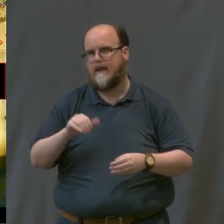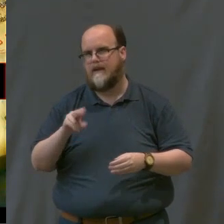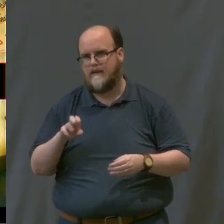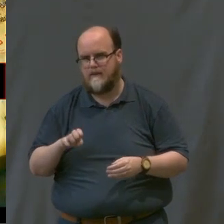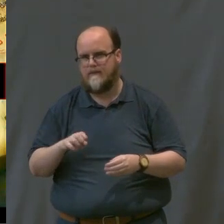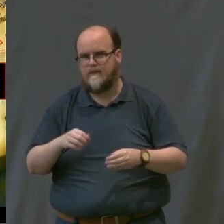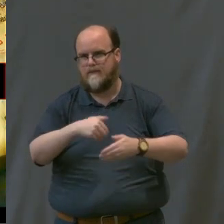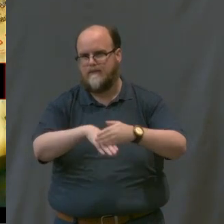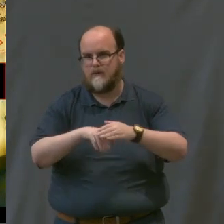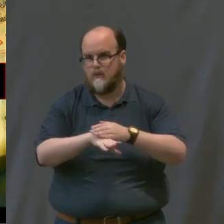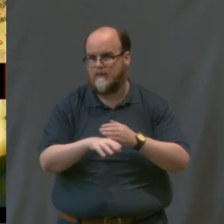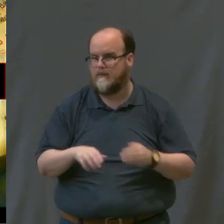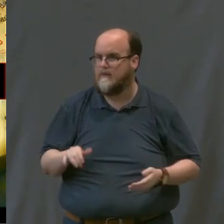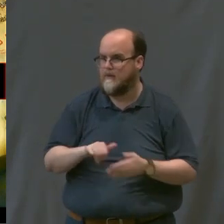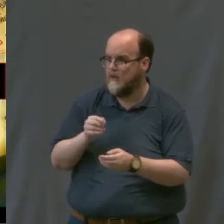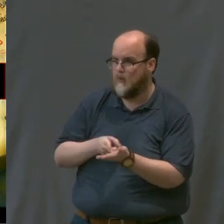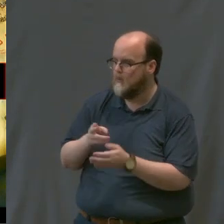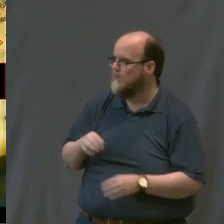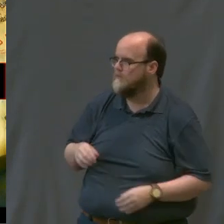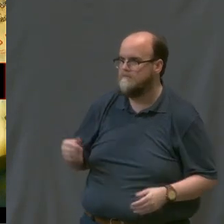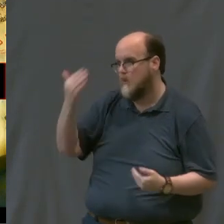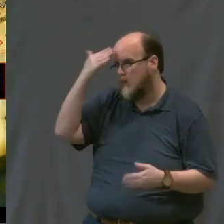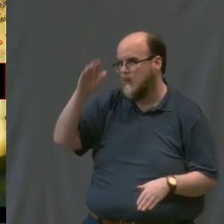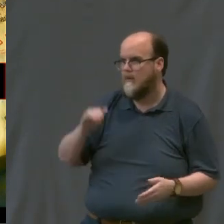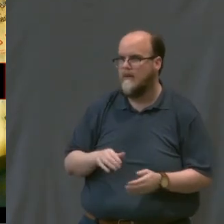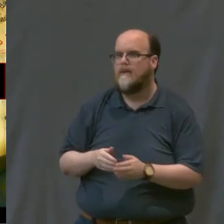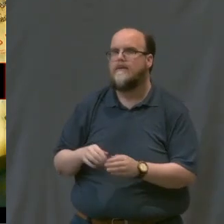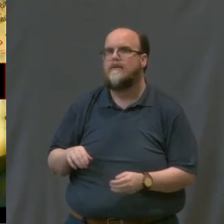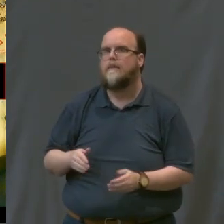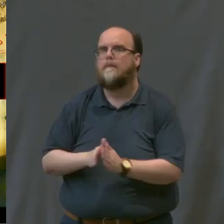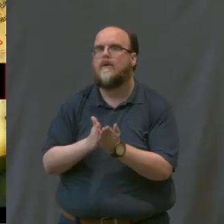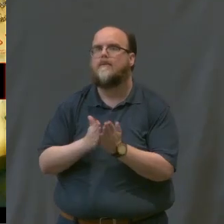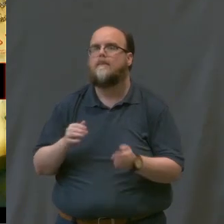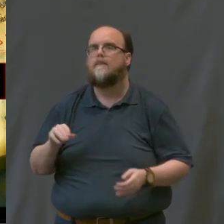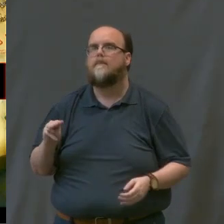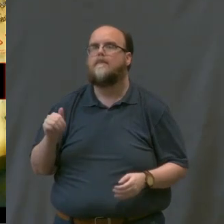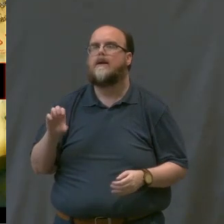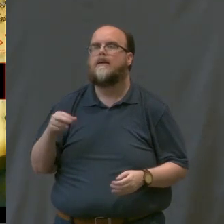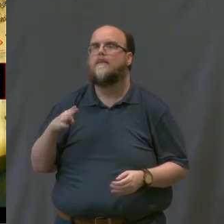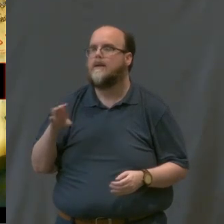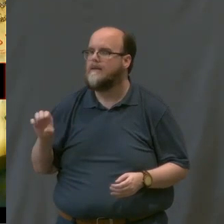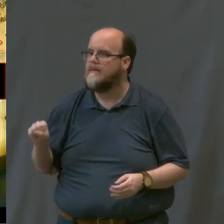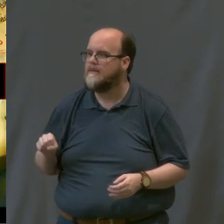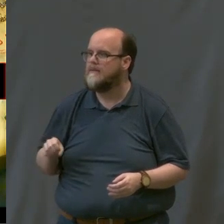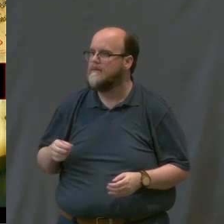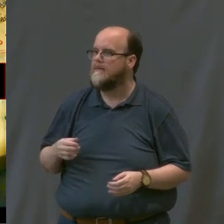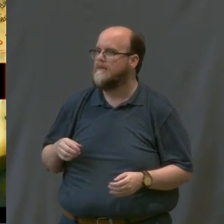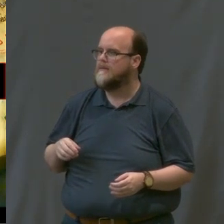Is that true? I don't know. Is the book of Maccabees reliable?